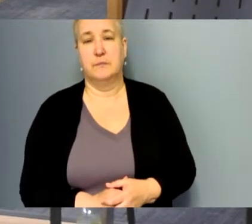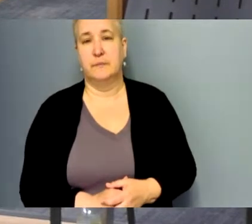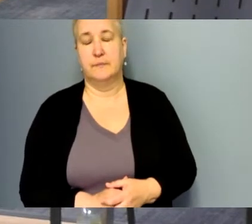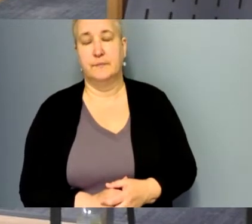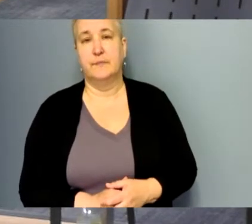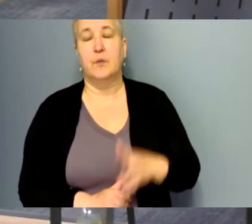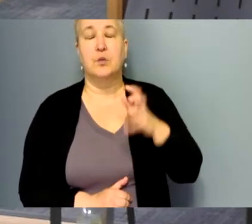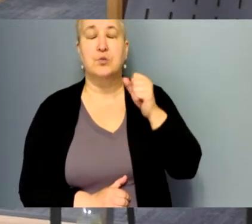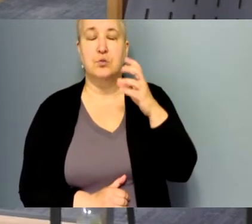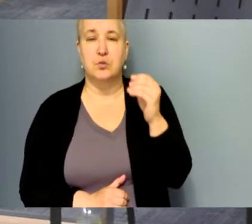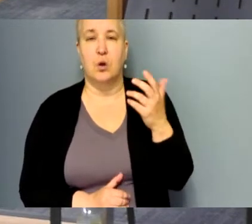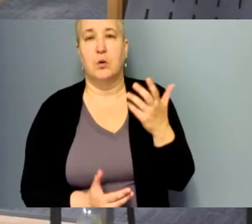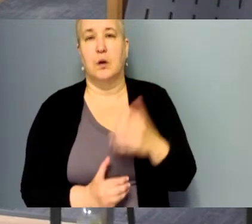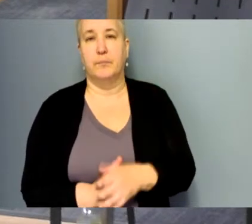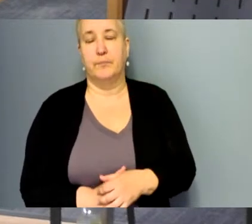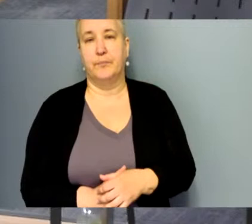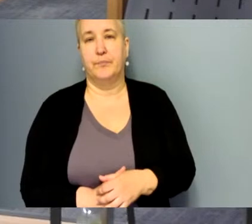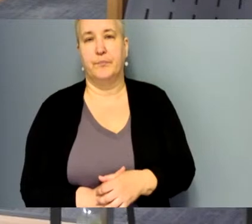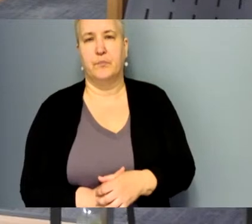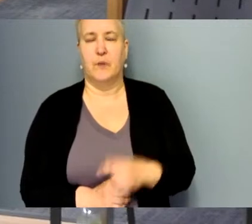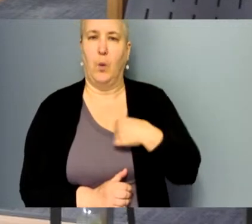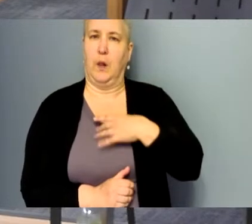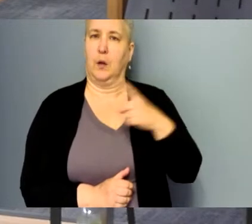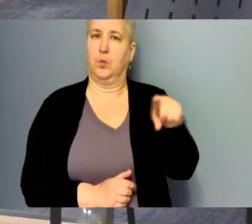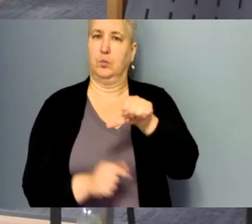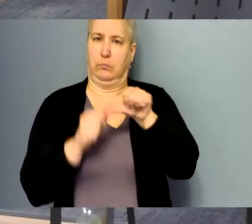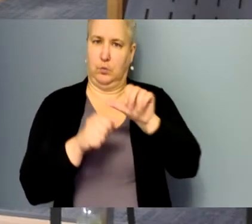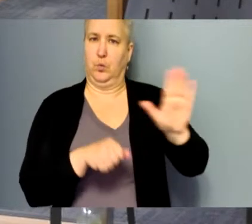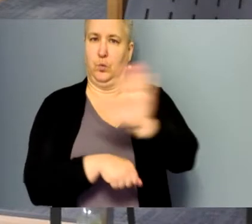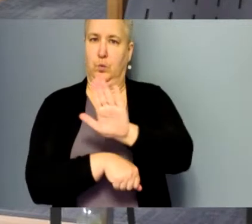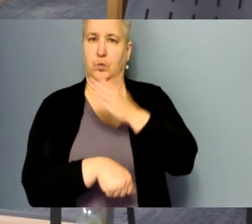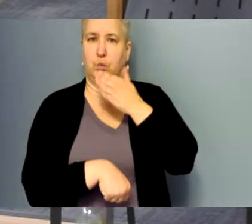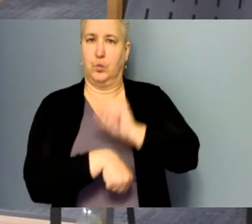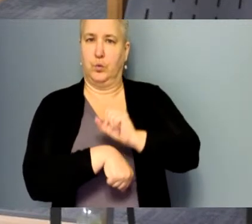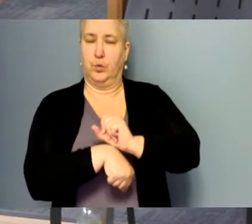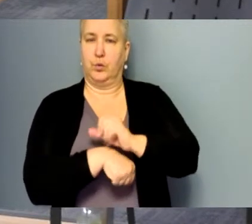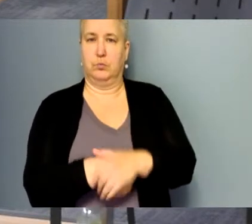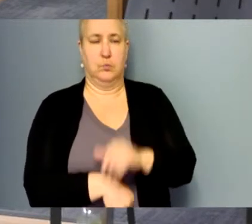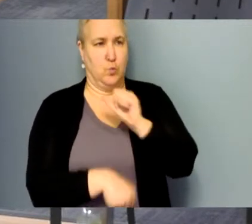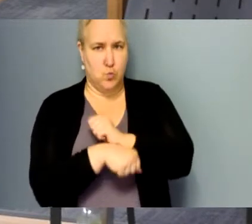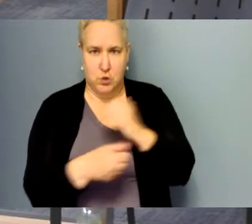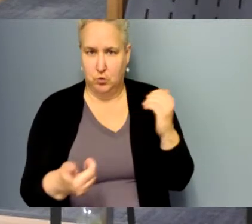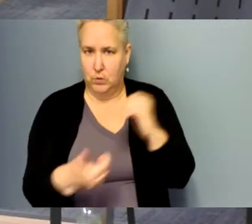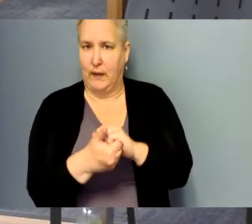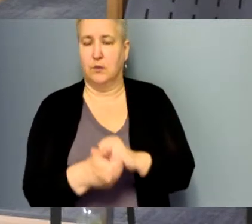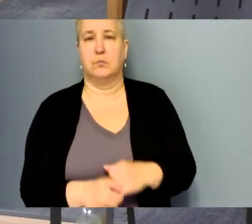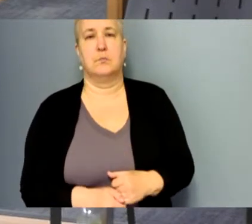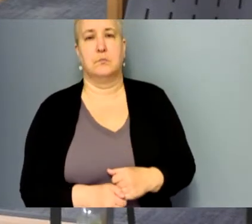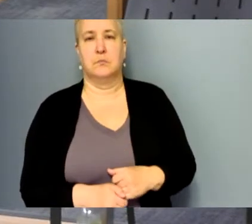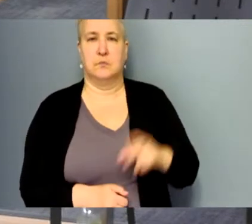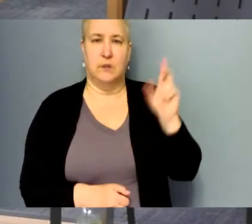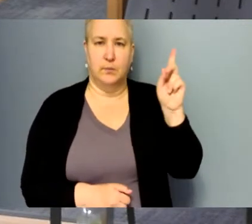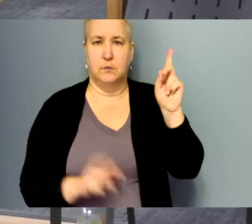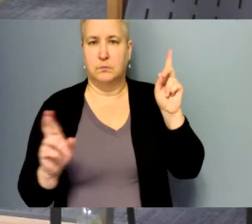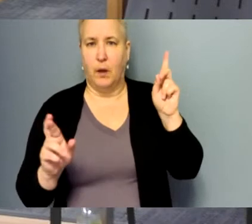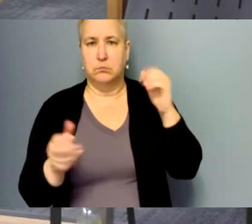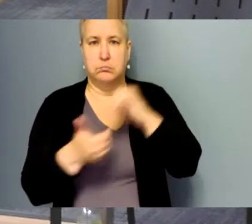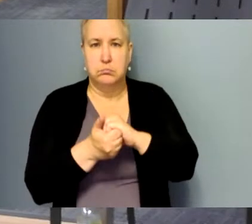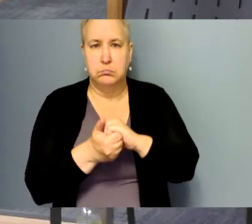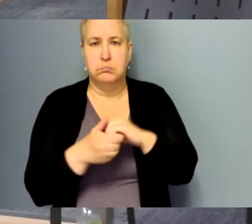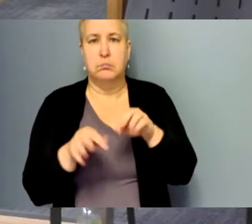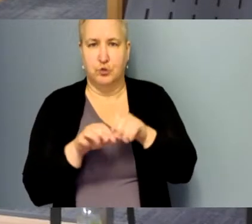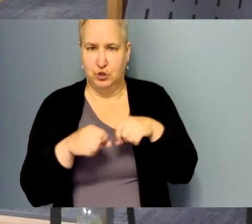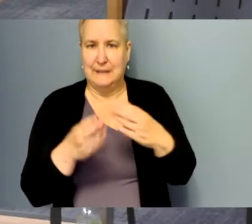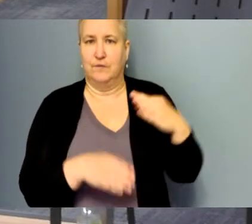And so I'd like you to continue your good work and working together, Democrats and Republicans, and you should get